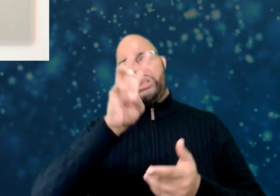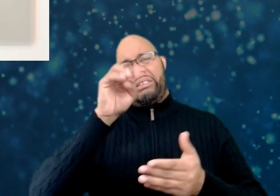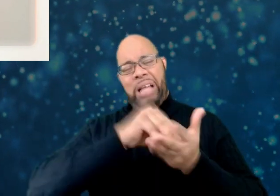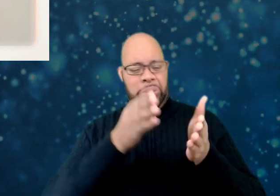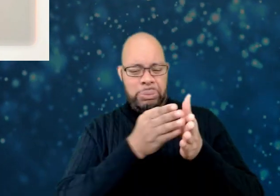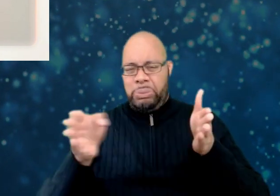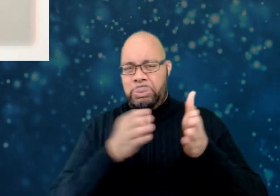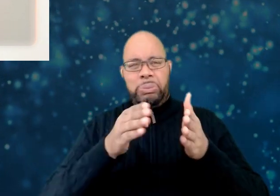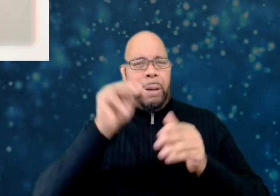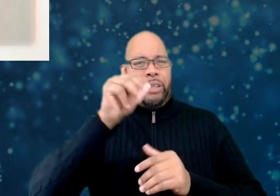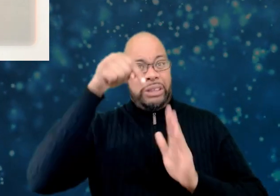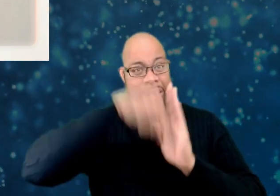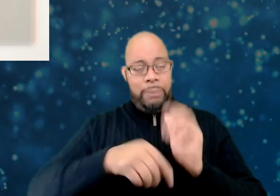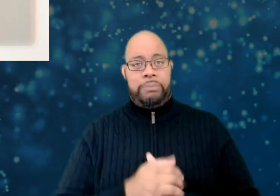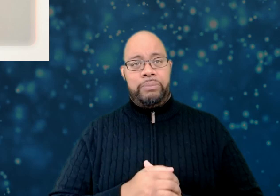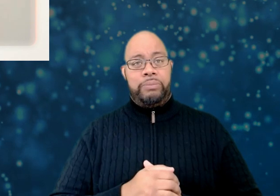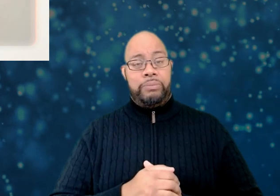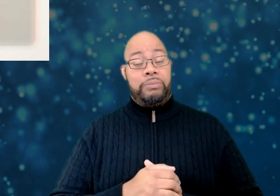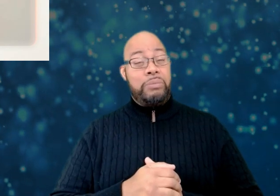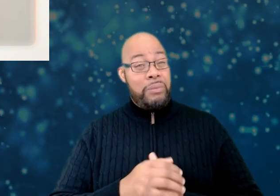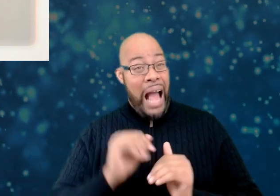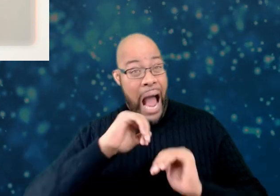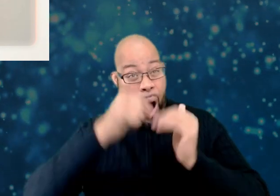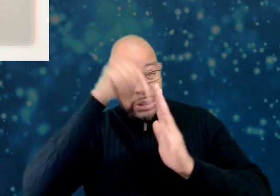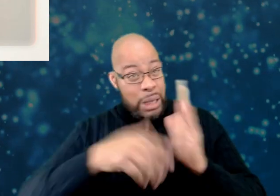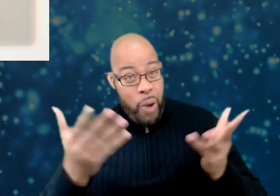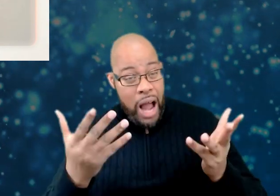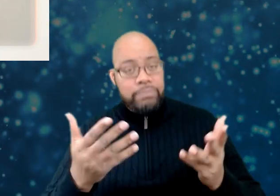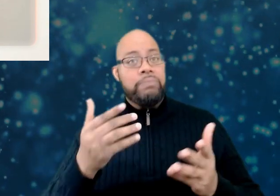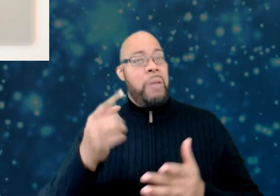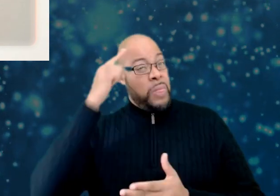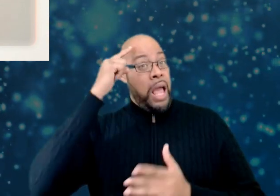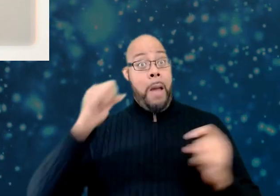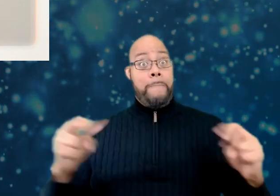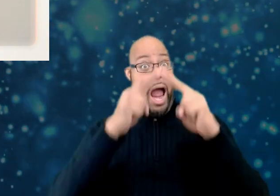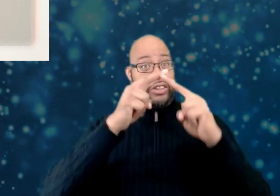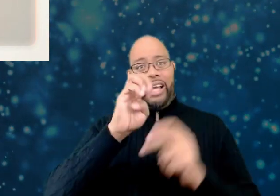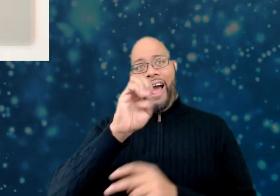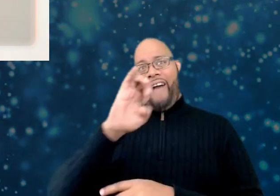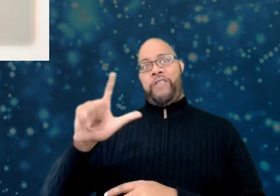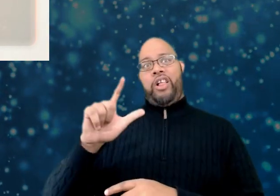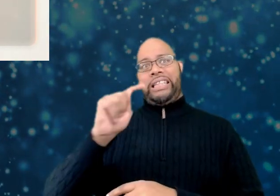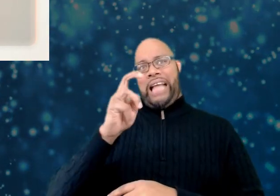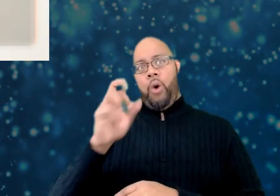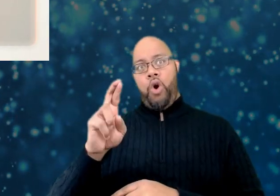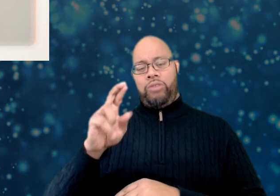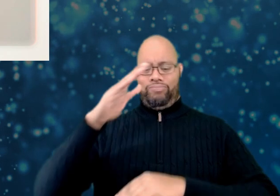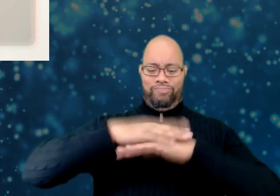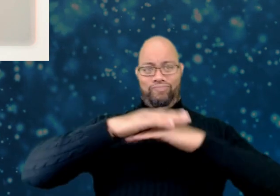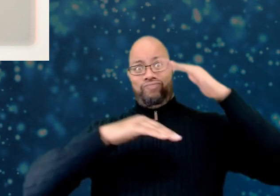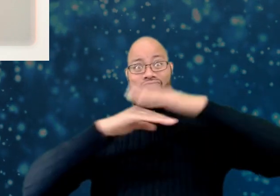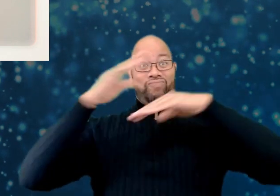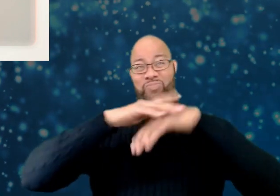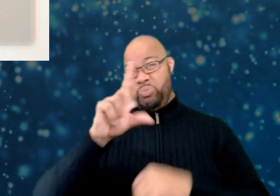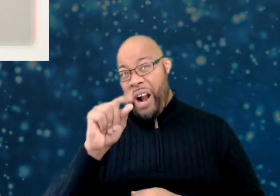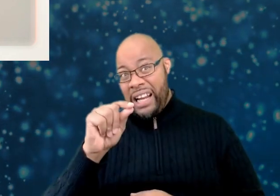4,000 to 6,000 meters deep. To put that into perspective, that would be about 20 Eiffel Towers on top of